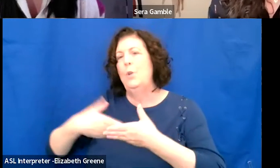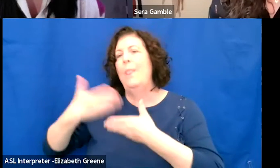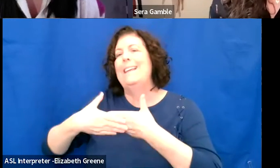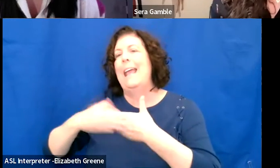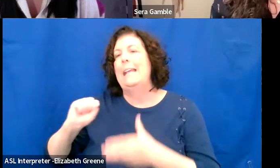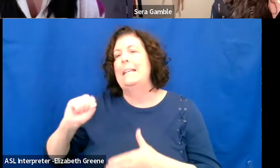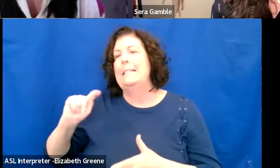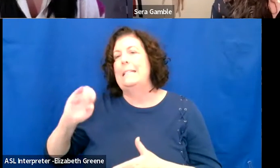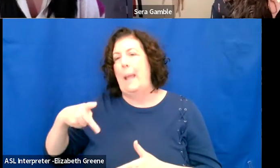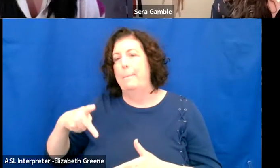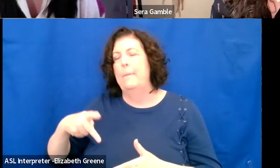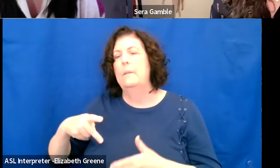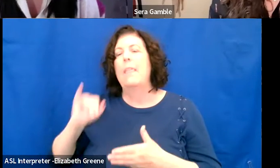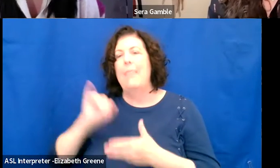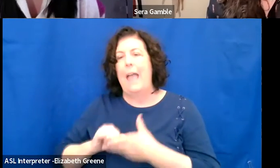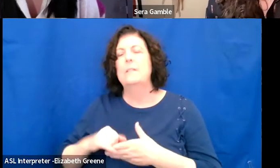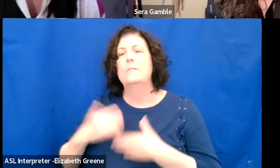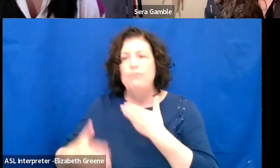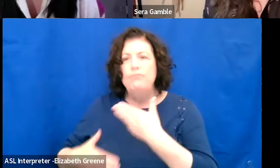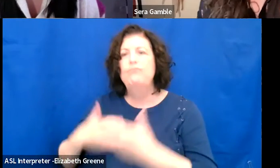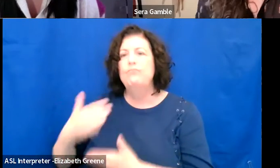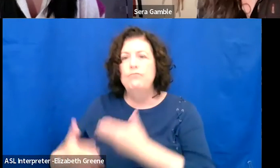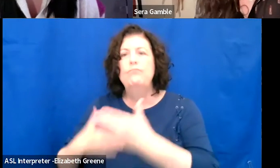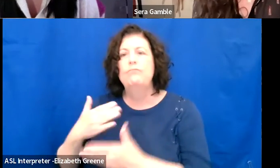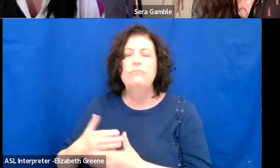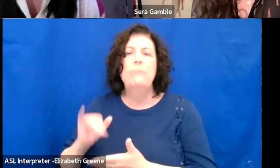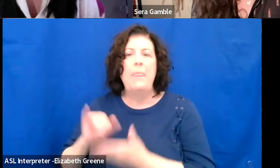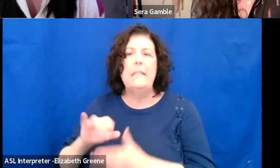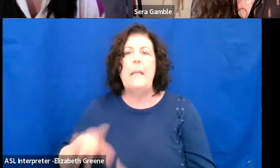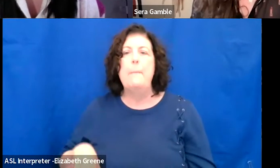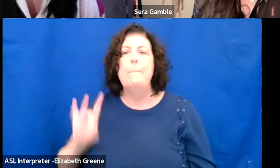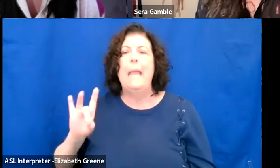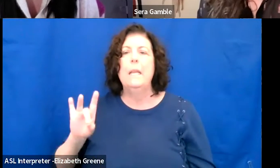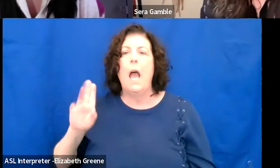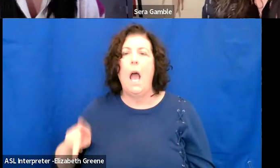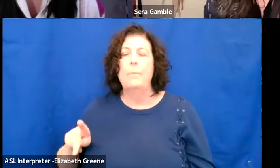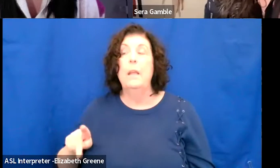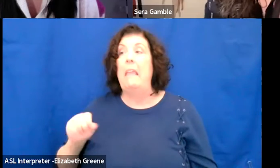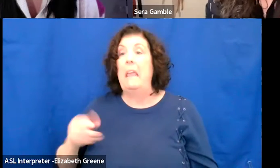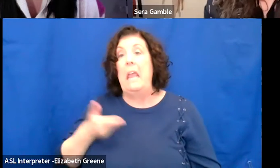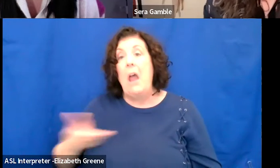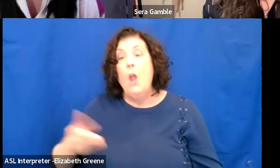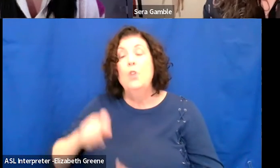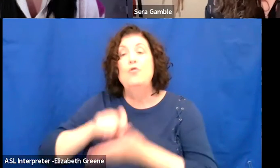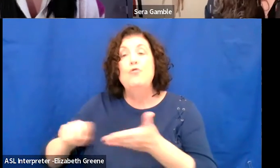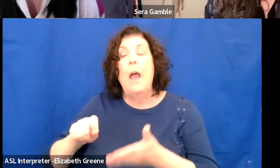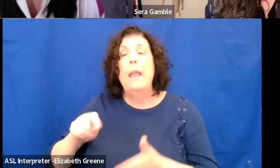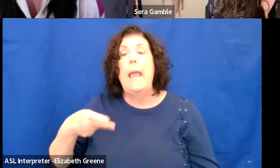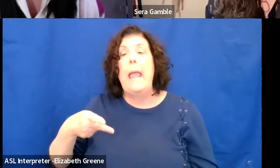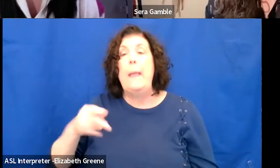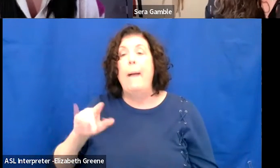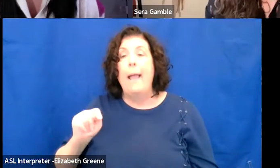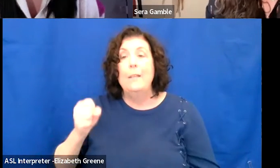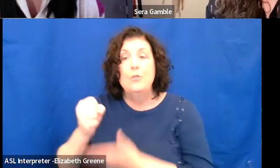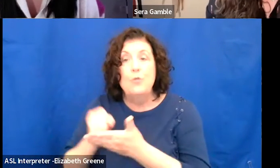you can go in and pitch something and they can hire you to just write a pilot script. And they can decide from that if